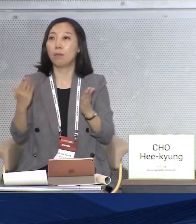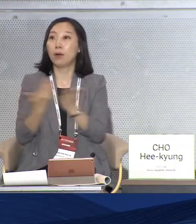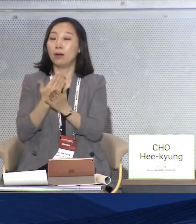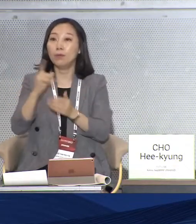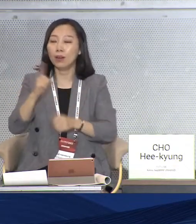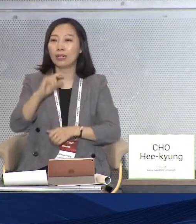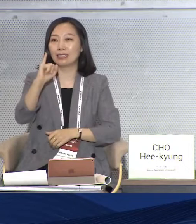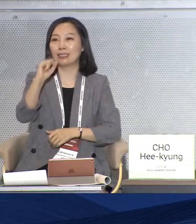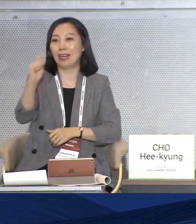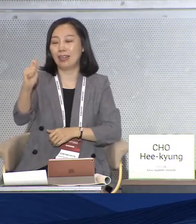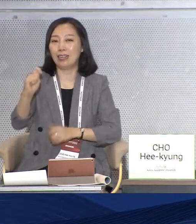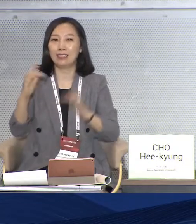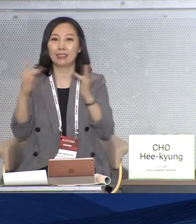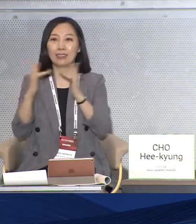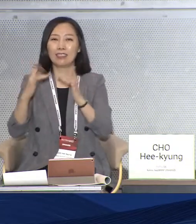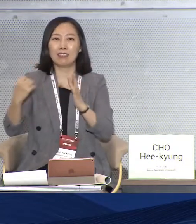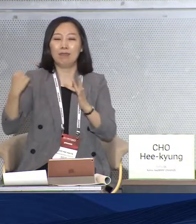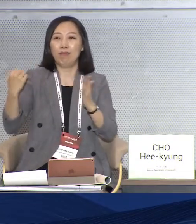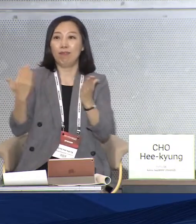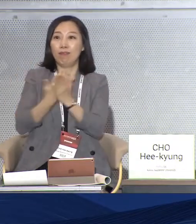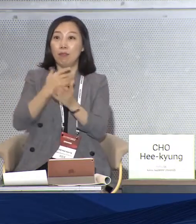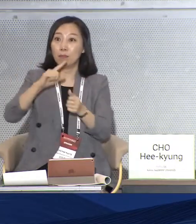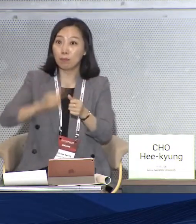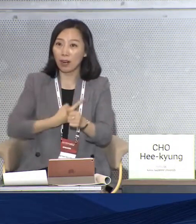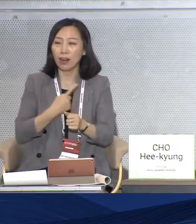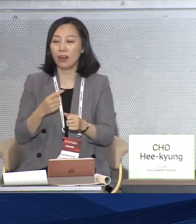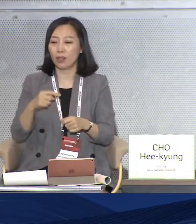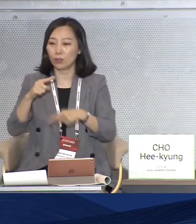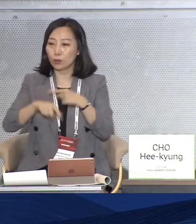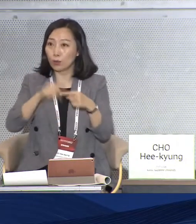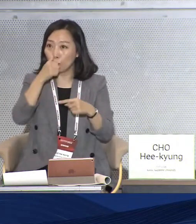is dispatched, but it is not yet perfect.